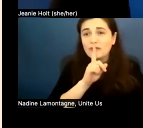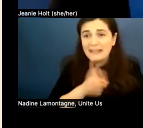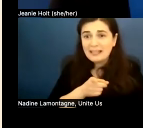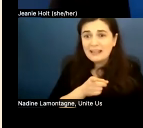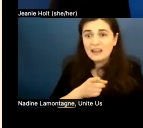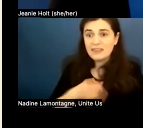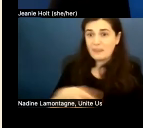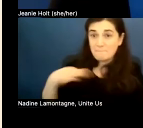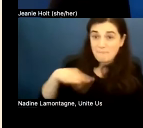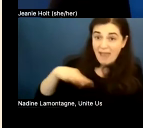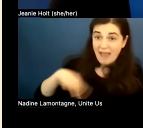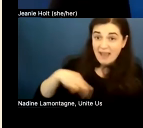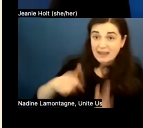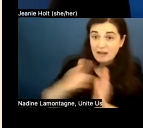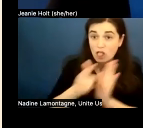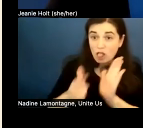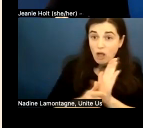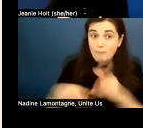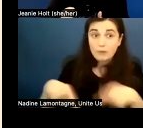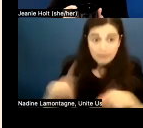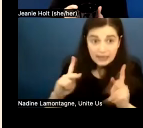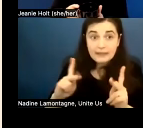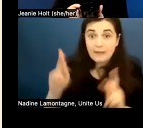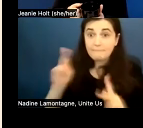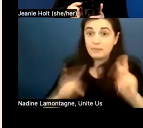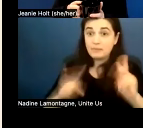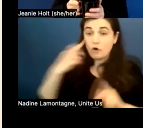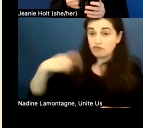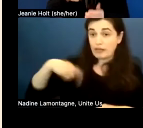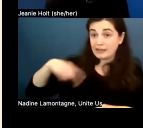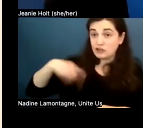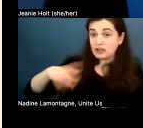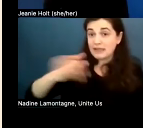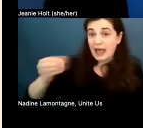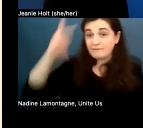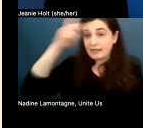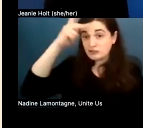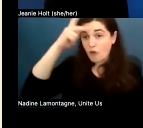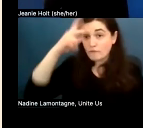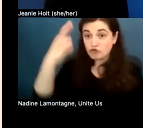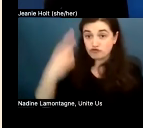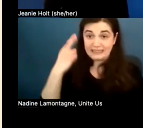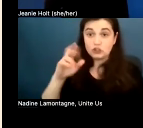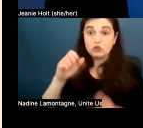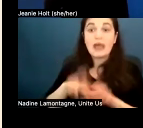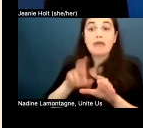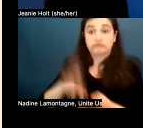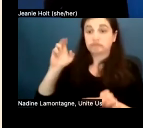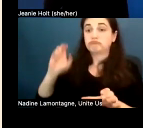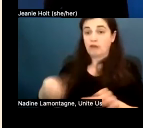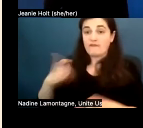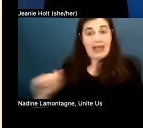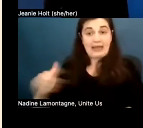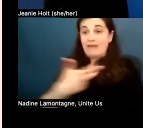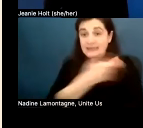law allowed parents to opt out for religious and philosophical reasons. We had that loophole that a number of states still